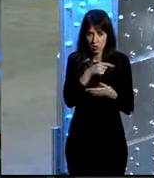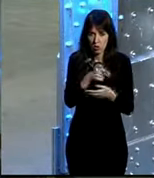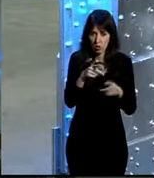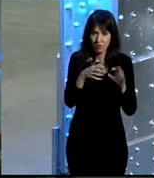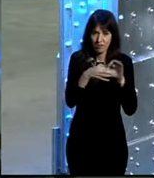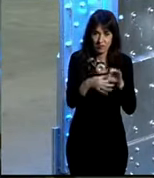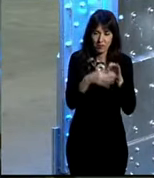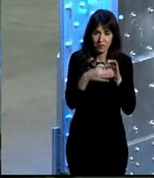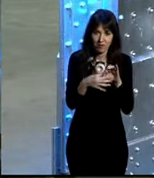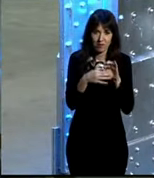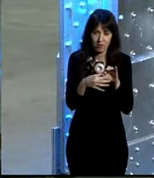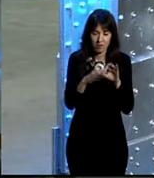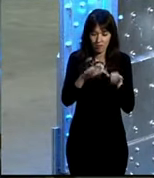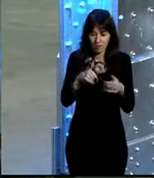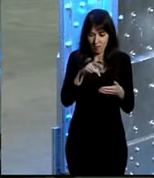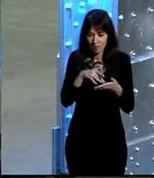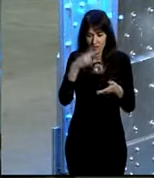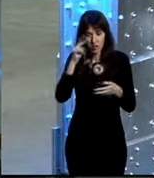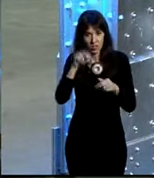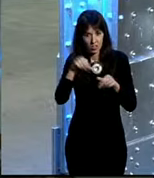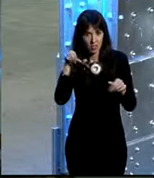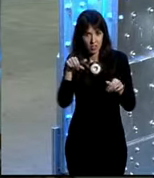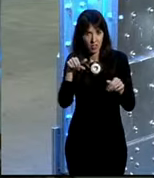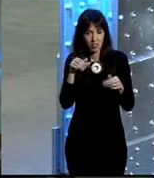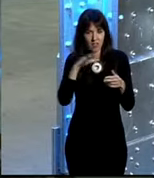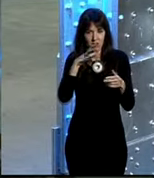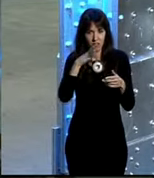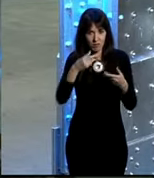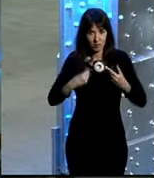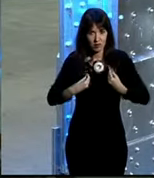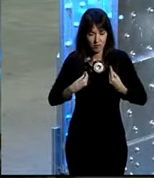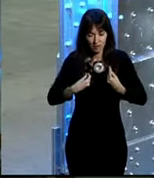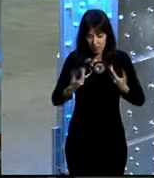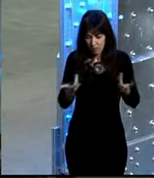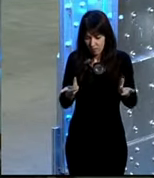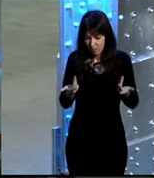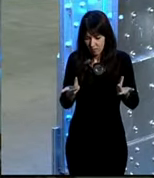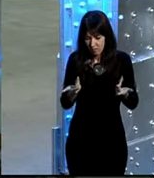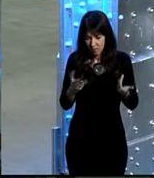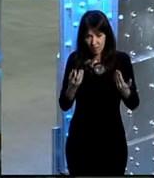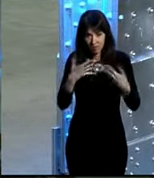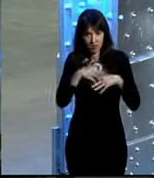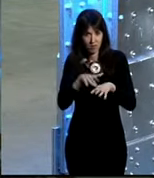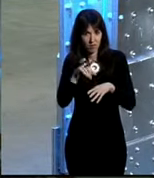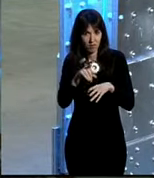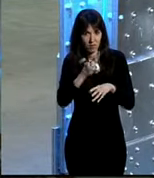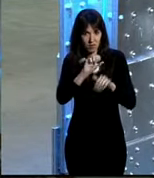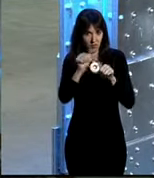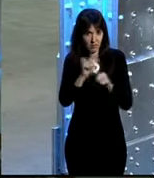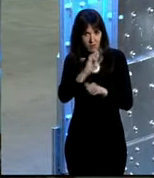Yes, we do talk about that as well. Much of this has to do with what we are